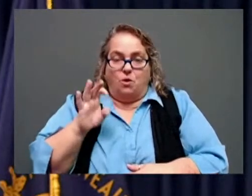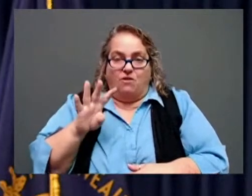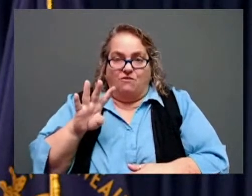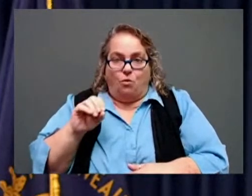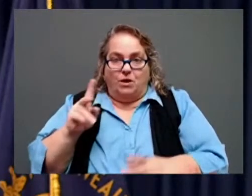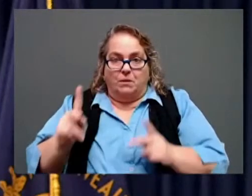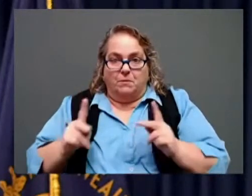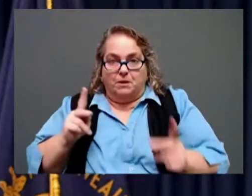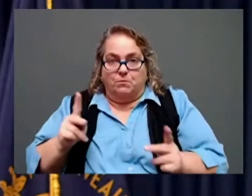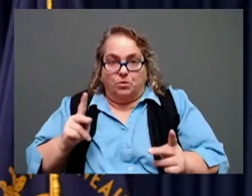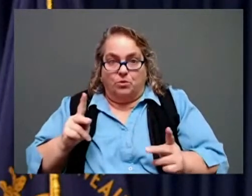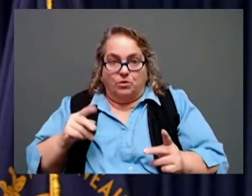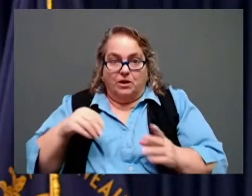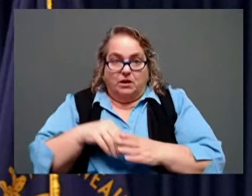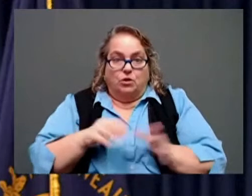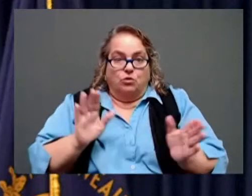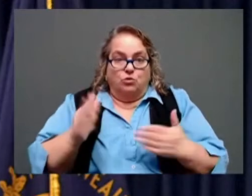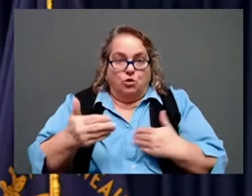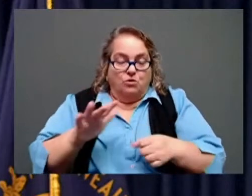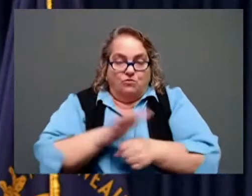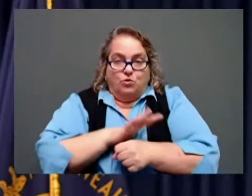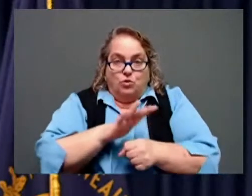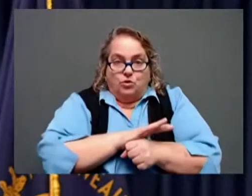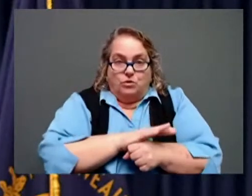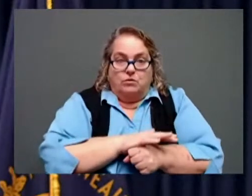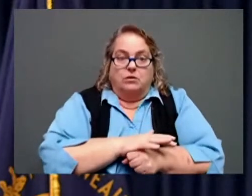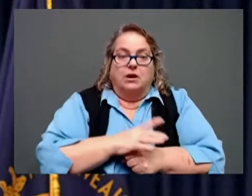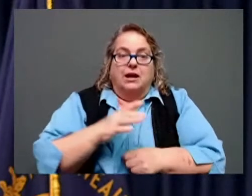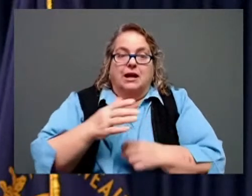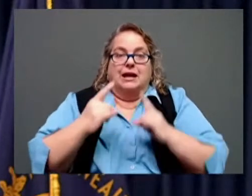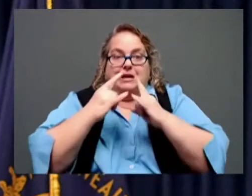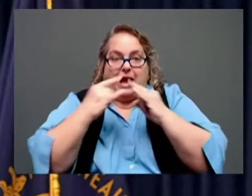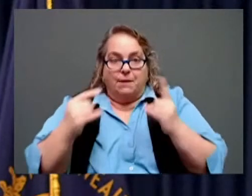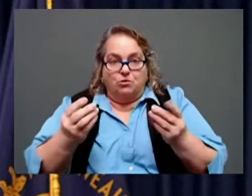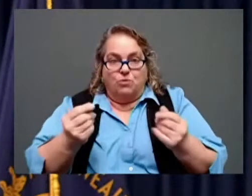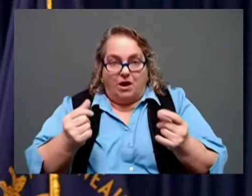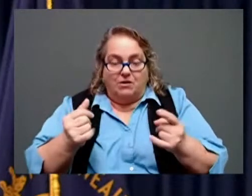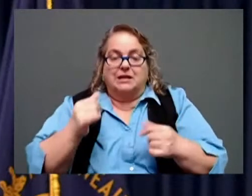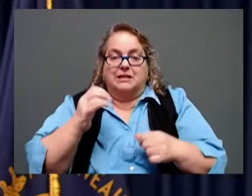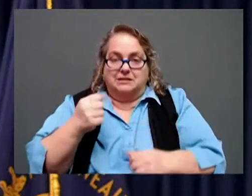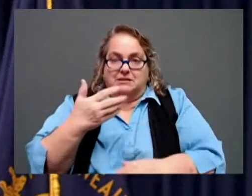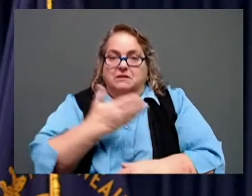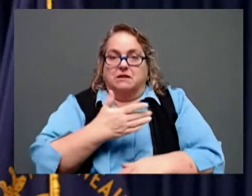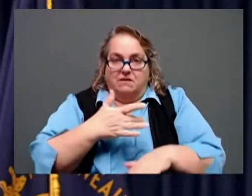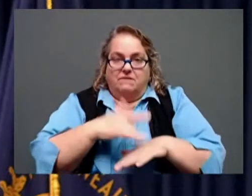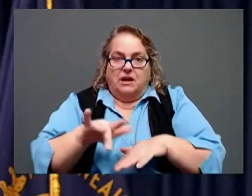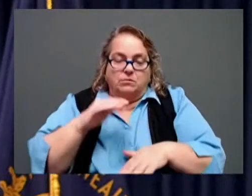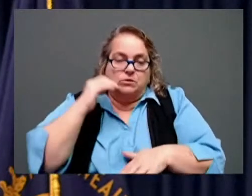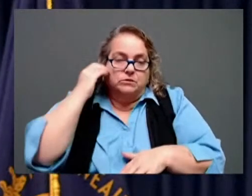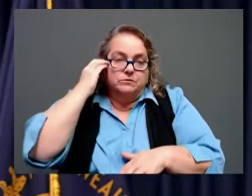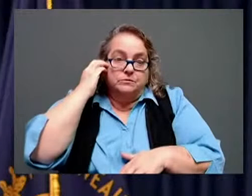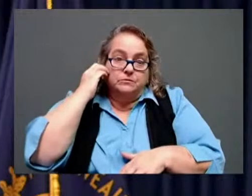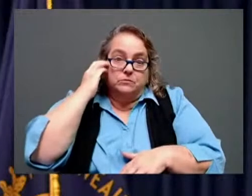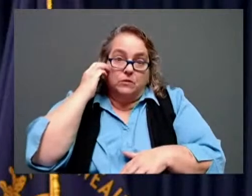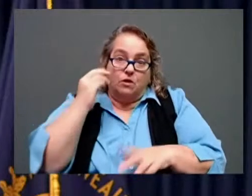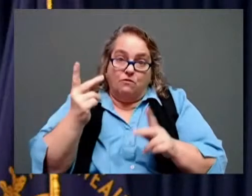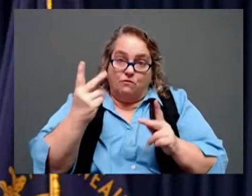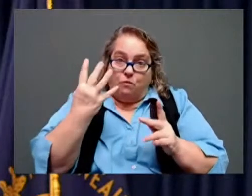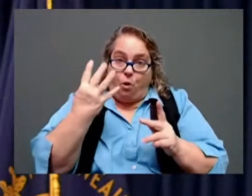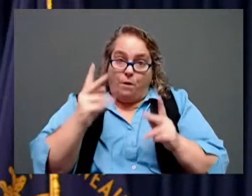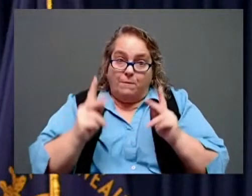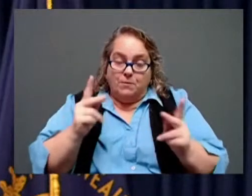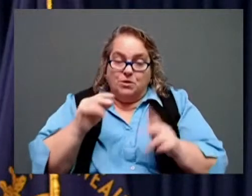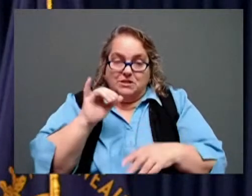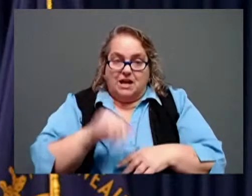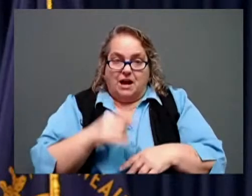campground. Rooms are fully booked, but the campground space is available. 4 people are staying in one camper at the